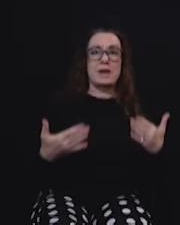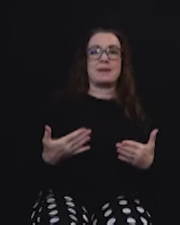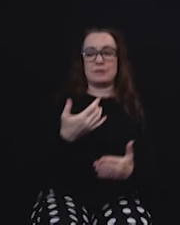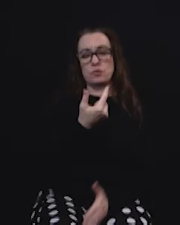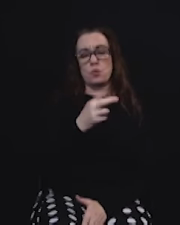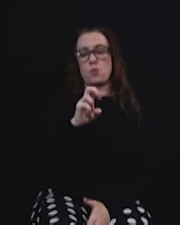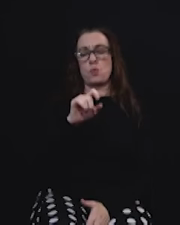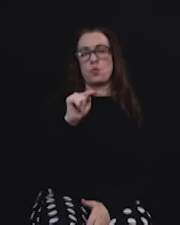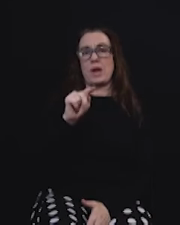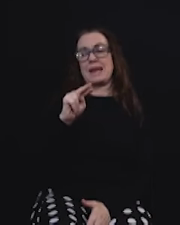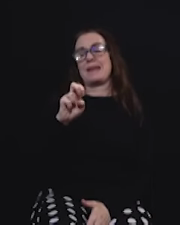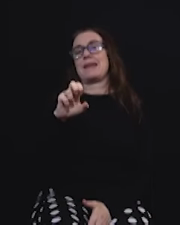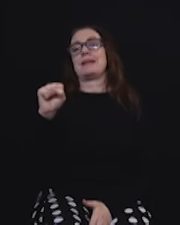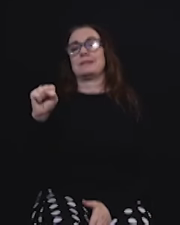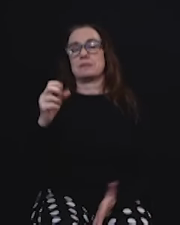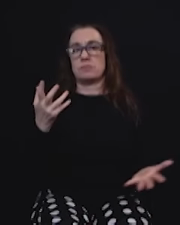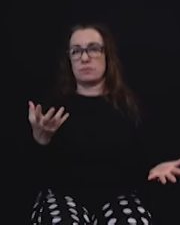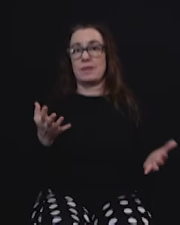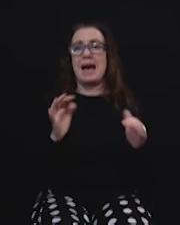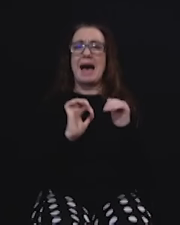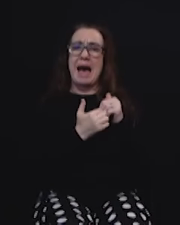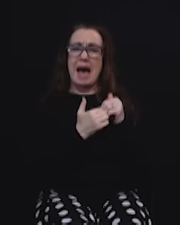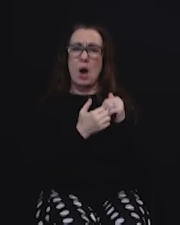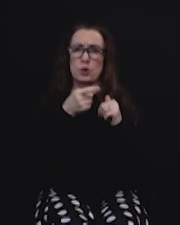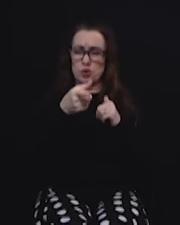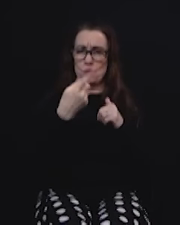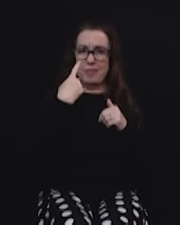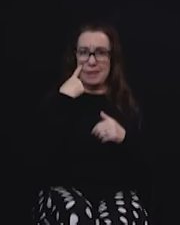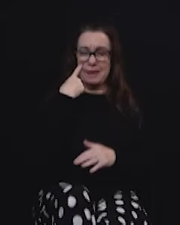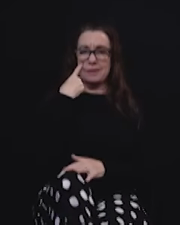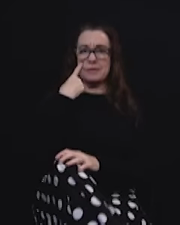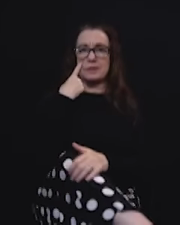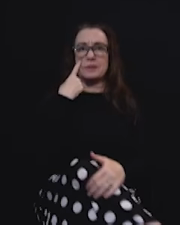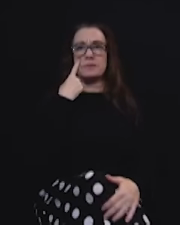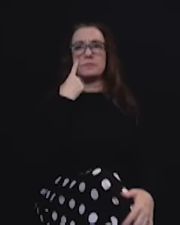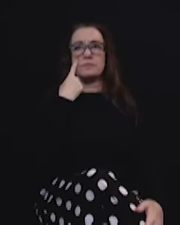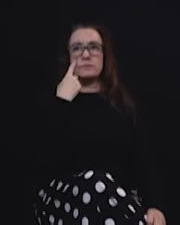So let me ask you a question. Let's start it out this way. How do you think